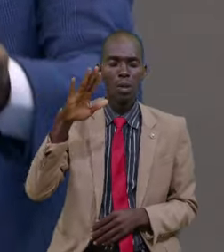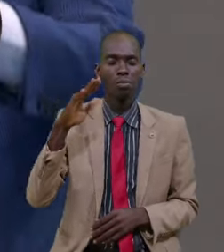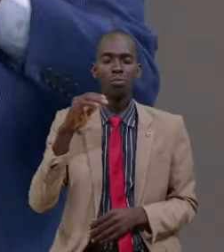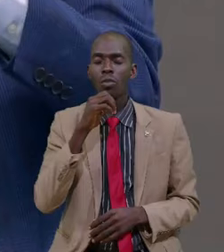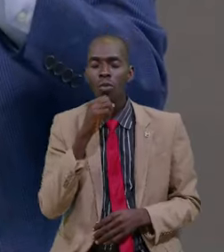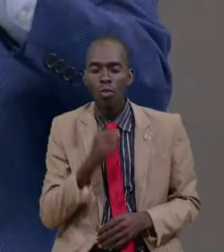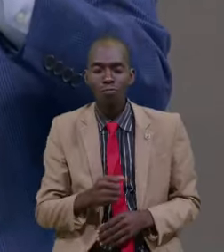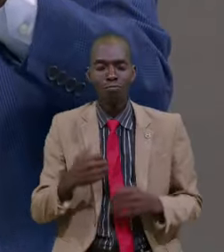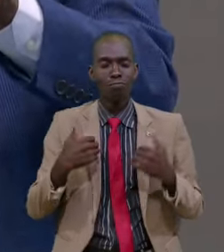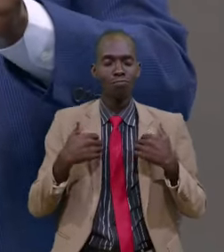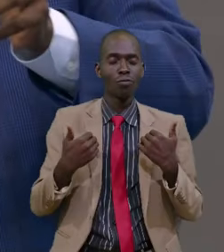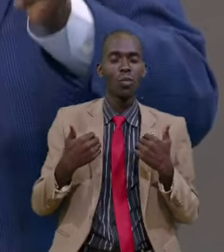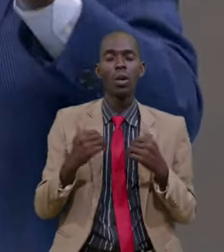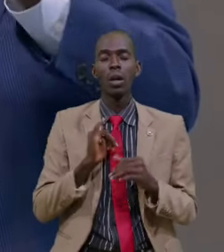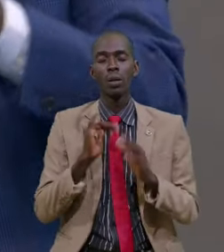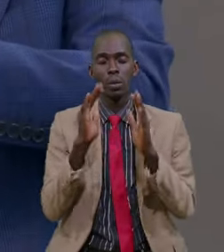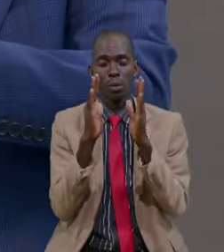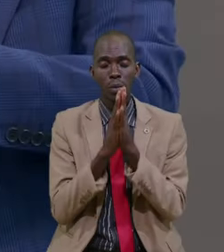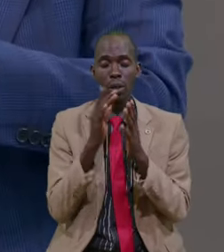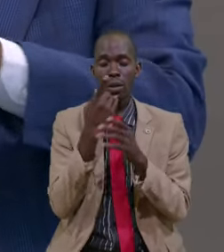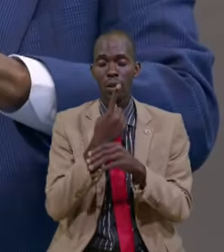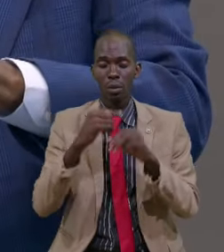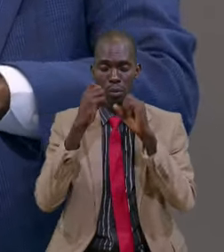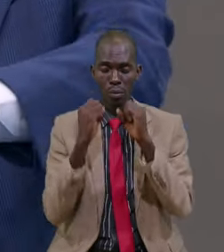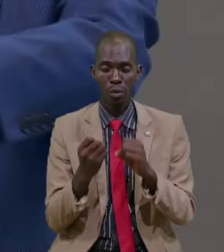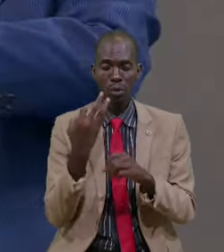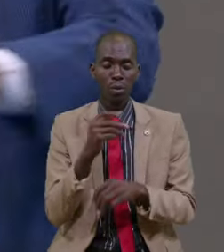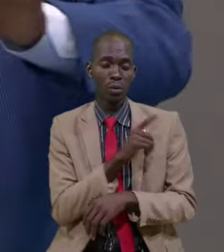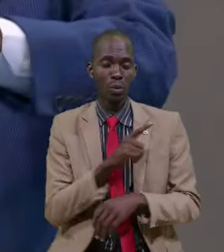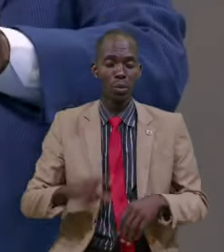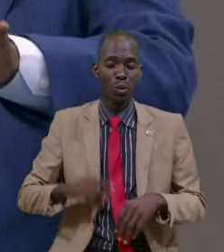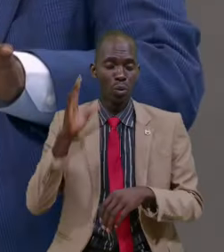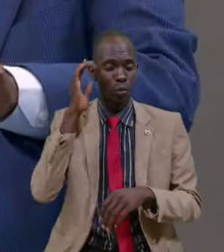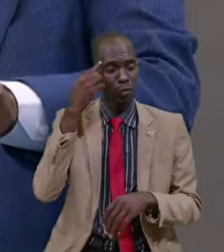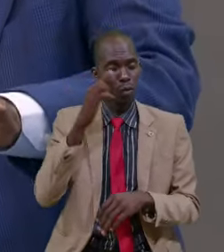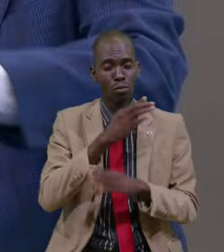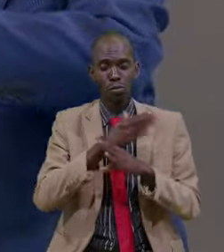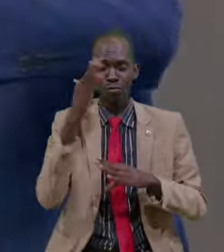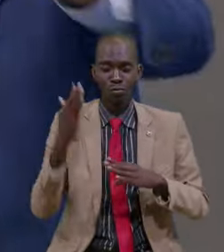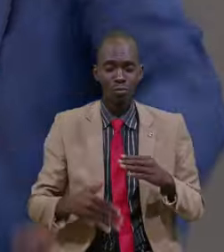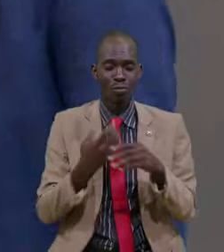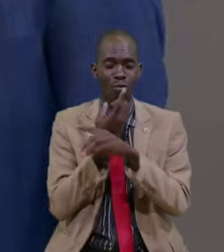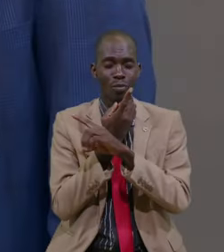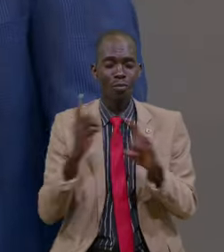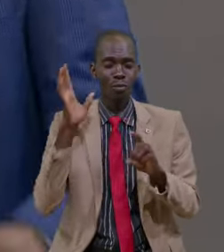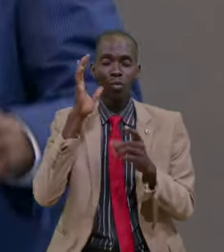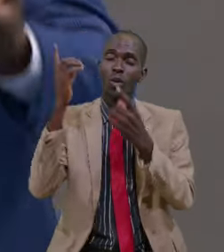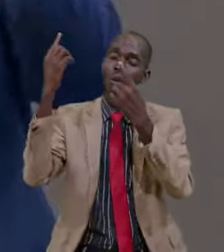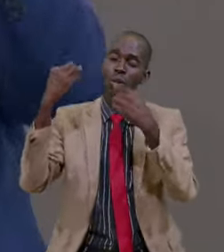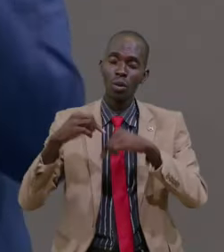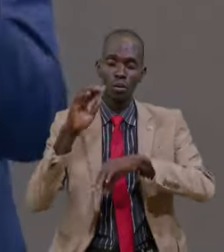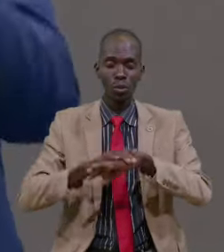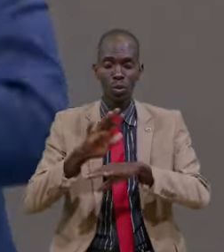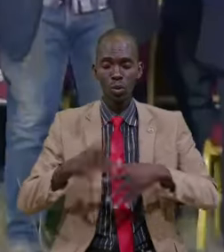younger, I pray the power of the Lord for total deliverance will come to your life